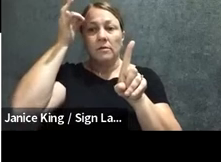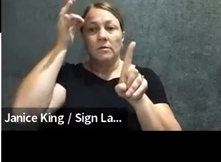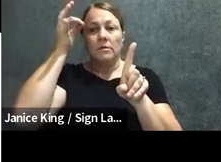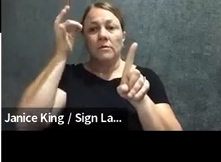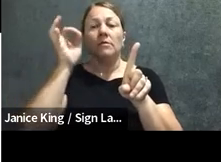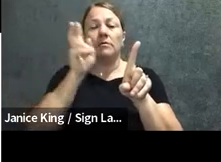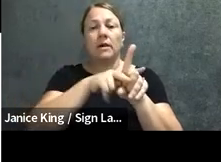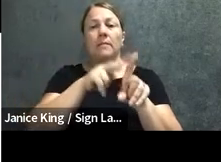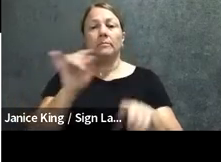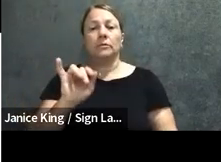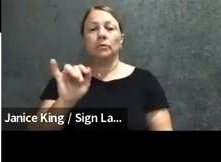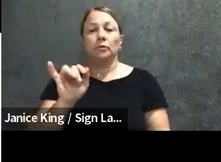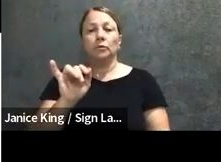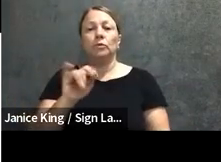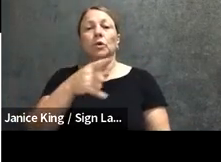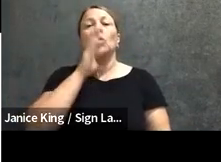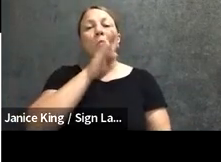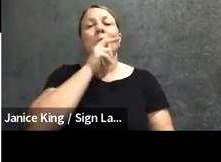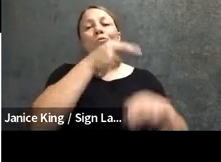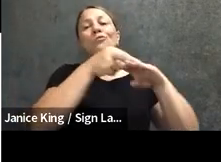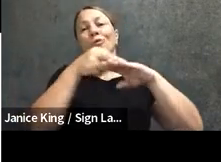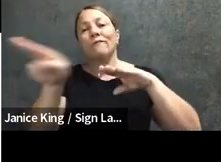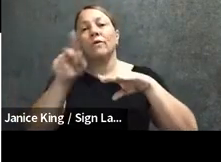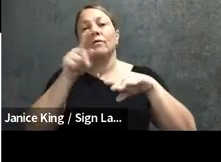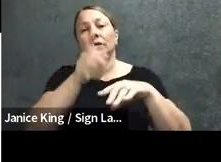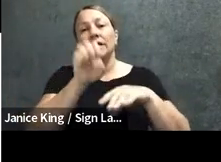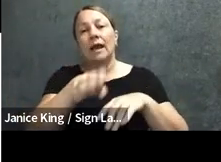on Human Rights. They'll just simply refer it to the EEOC.